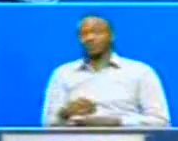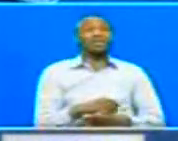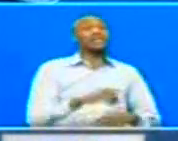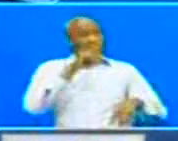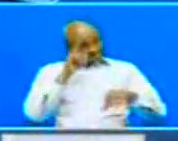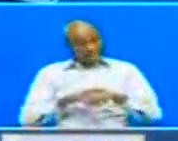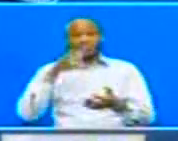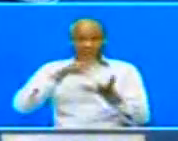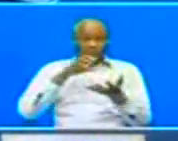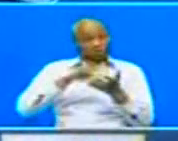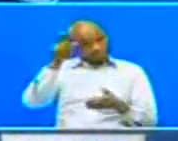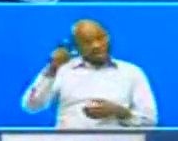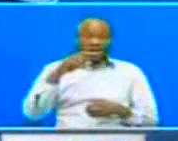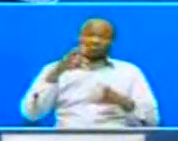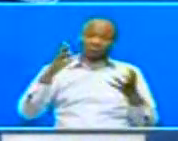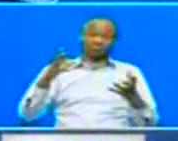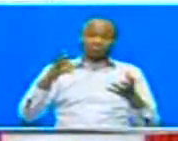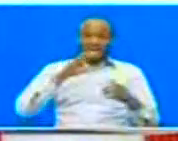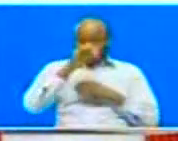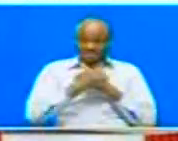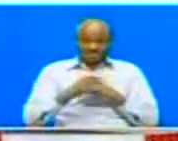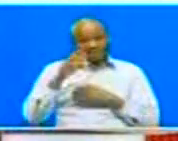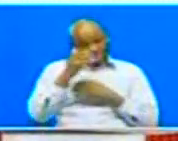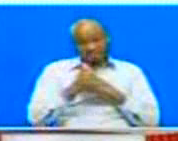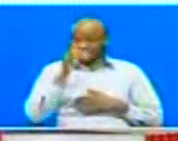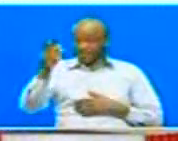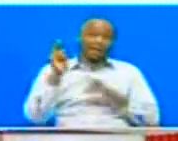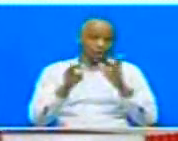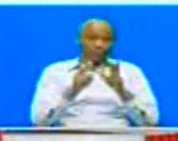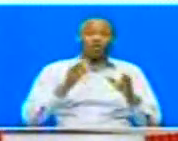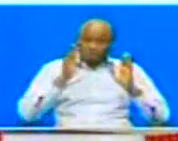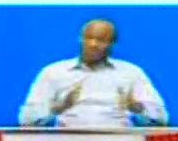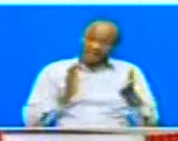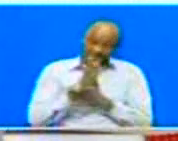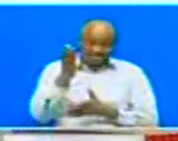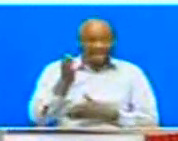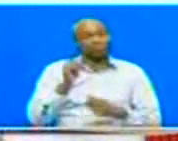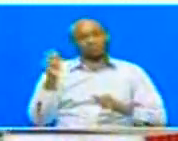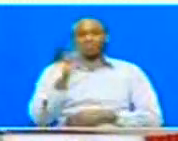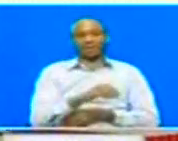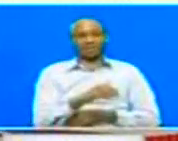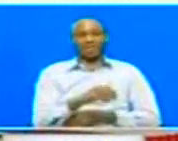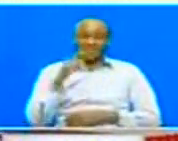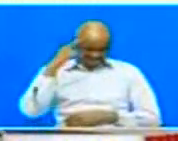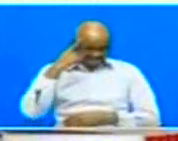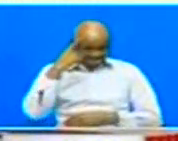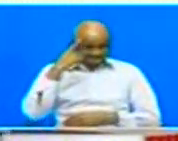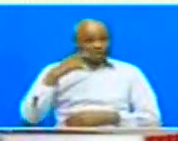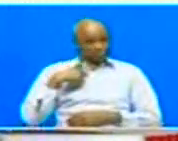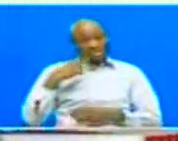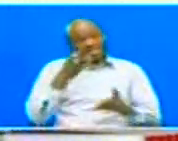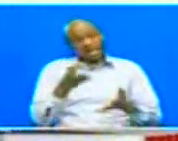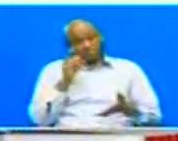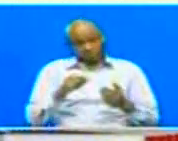Well, when the situation back in your country has normalized and, you know, peace has returned, human rights and stuff like that. So I think the conversation we should be